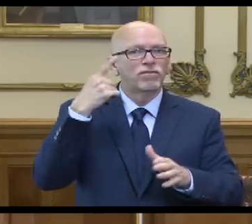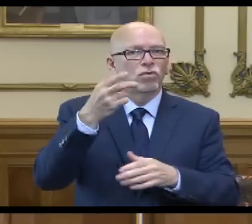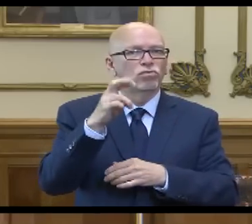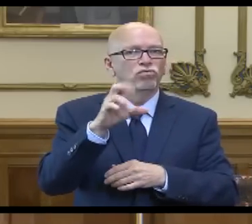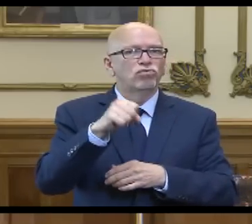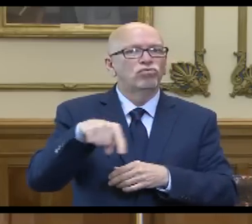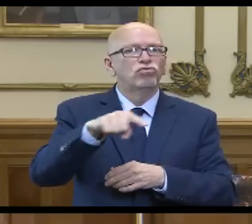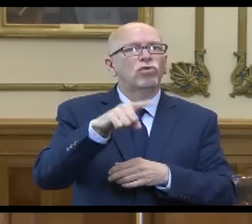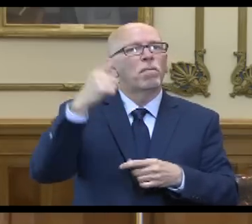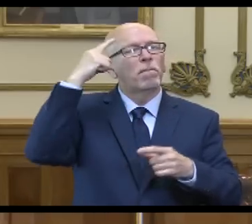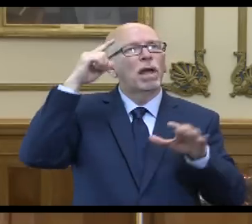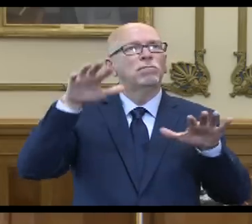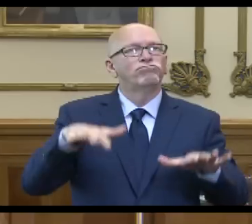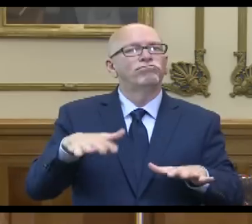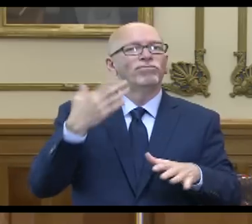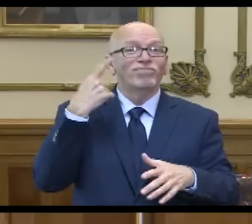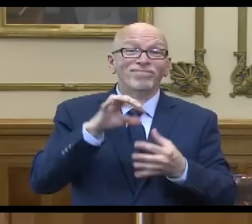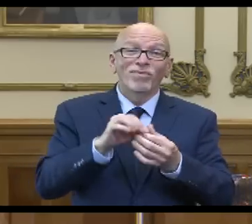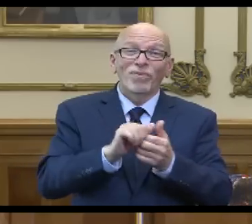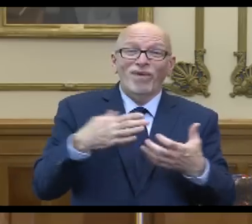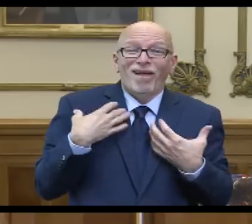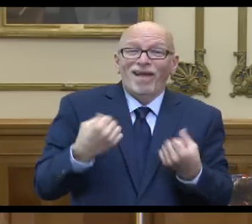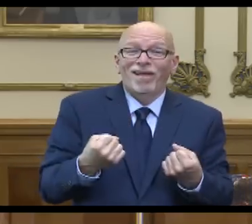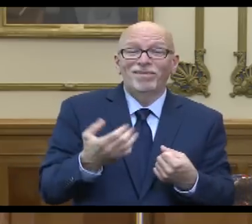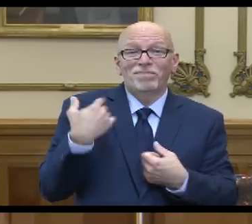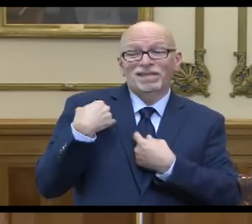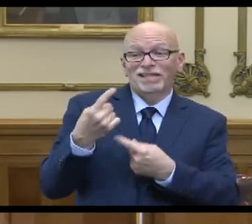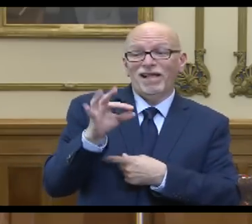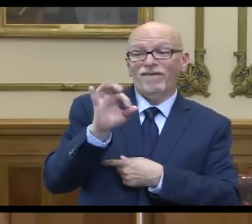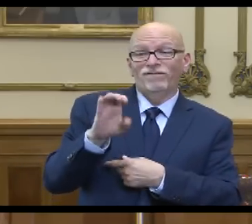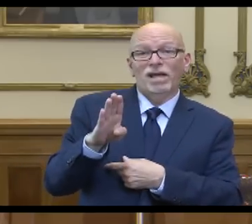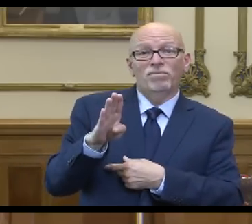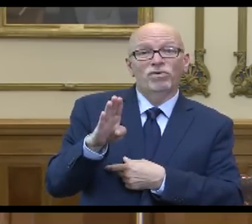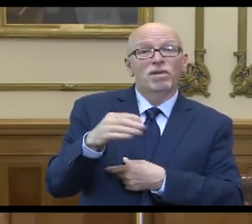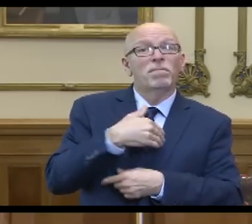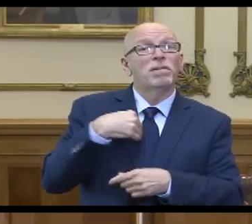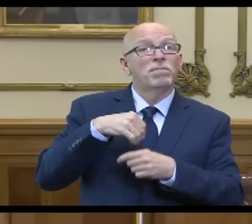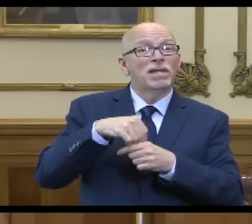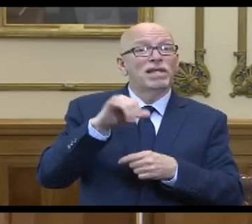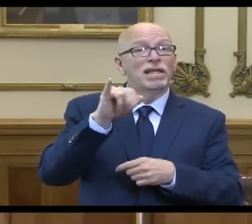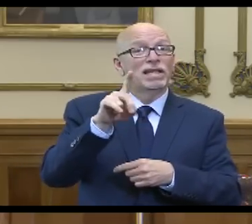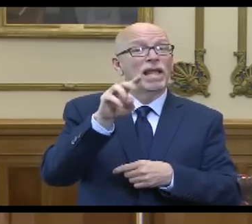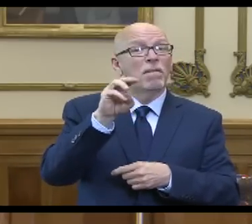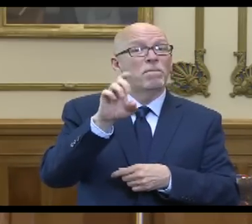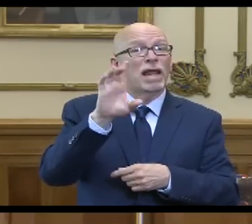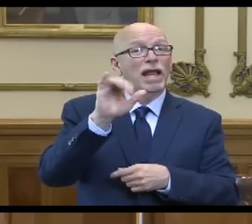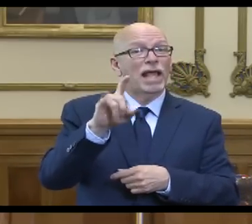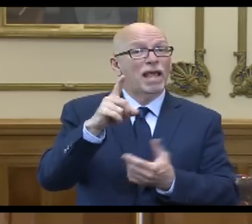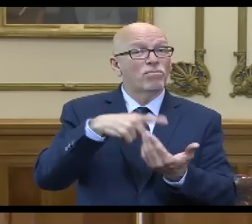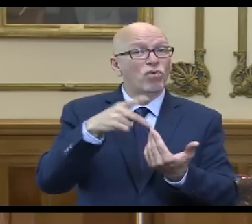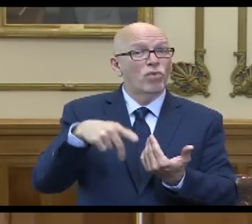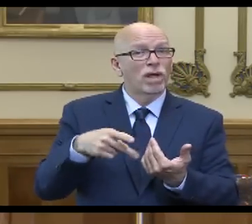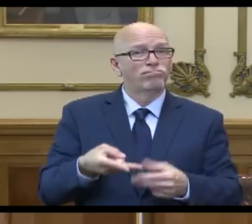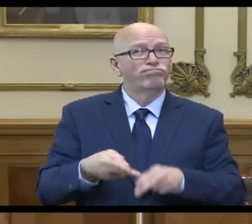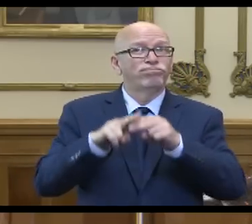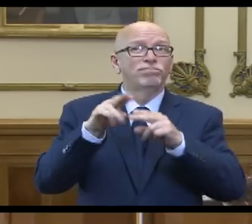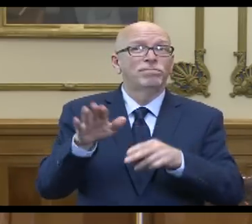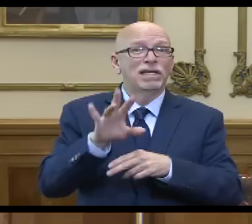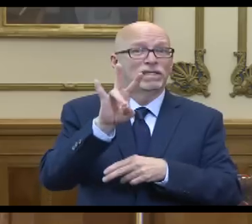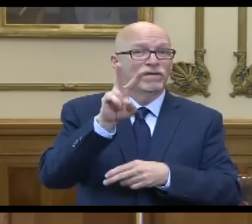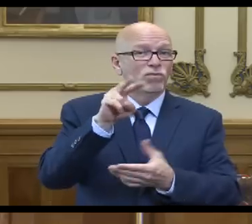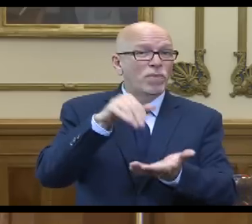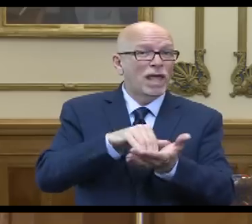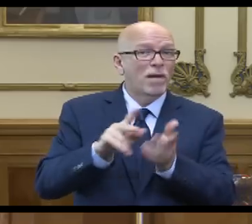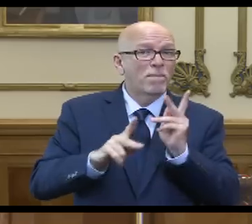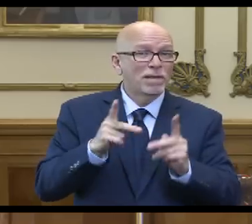especially when it comes to matters of their health. Since February, membership in the Indiana Medicaid program has grown by approximately